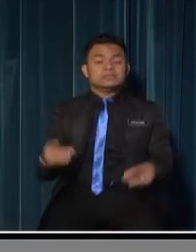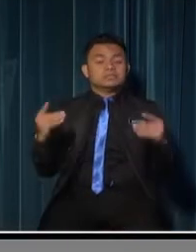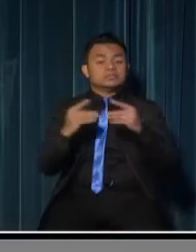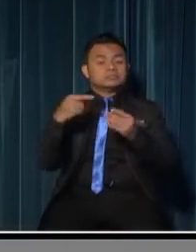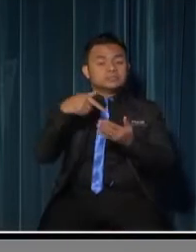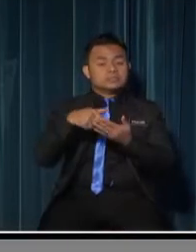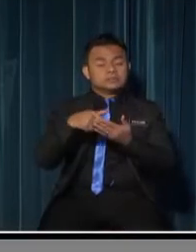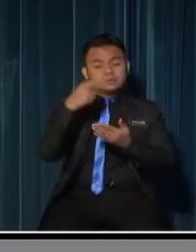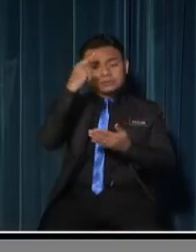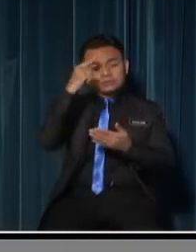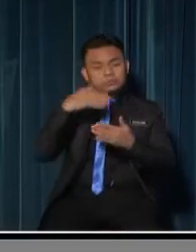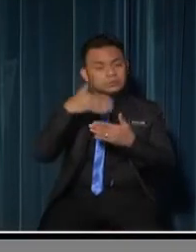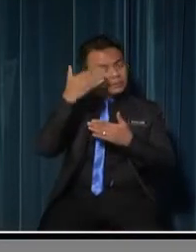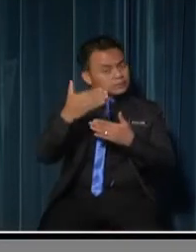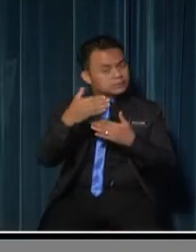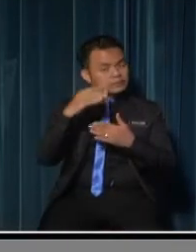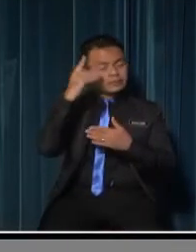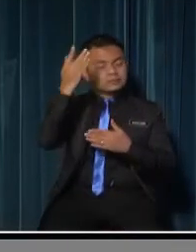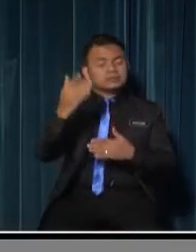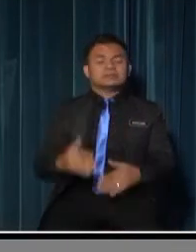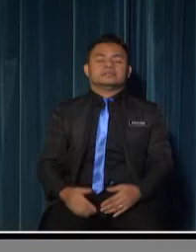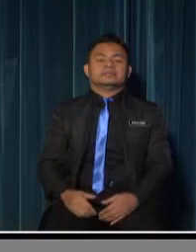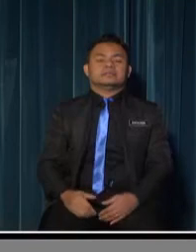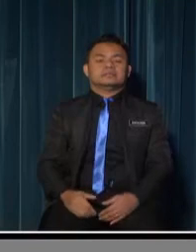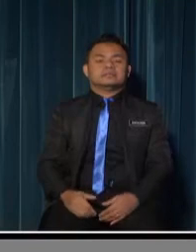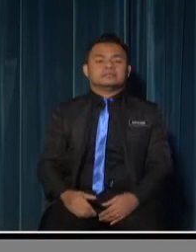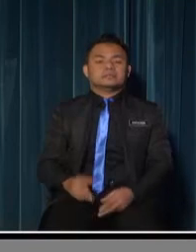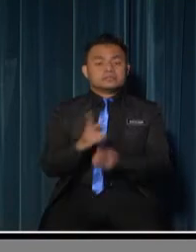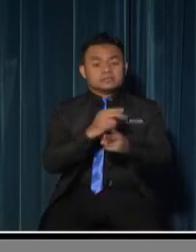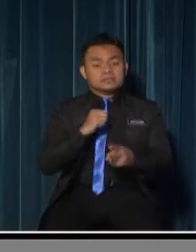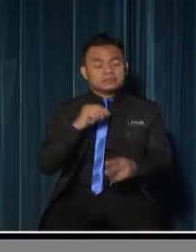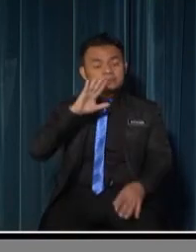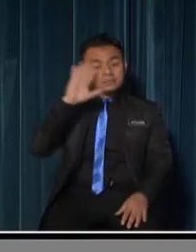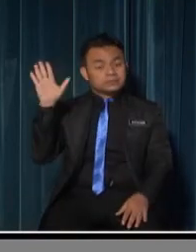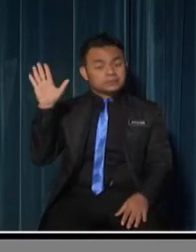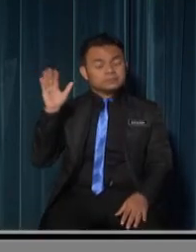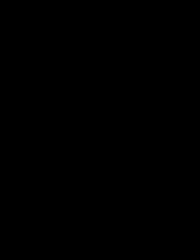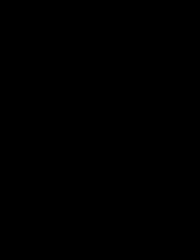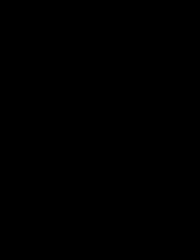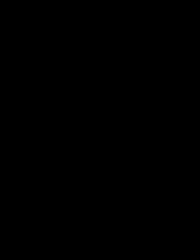next lesson. Take care and stay safe. Bye.